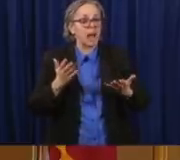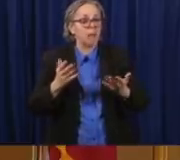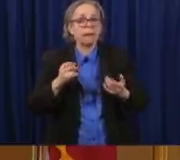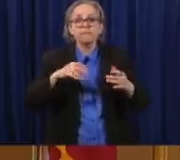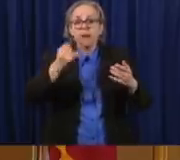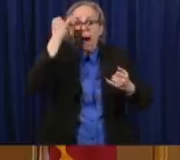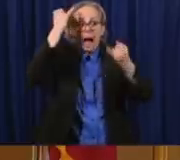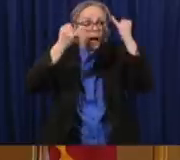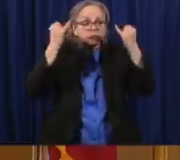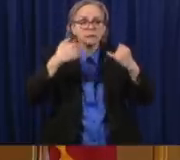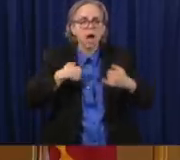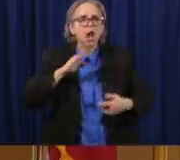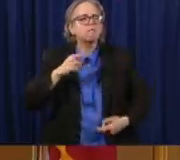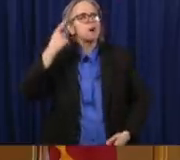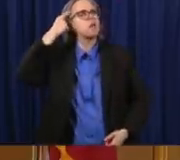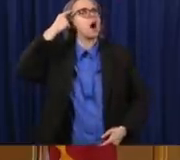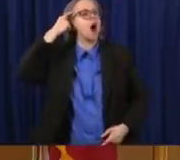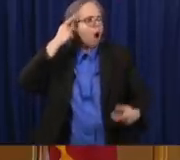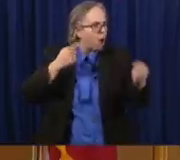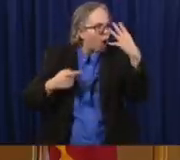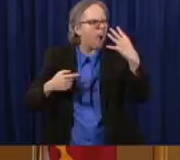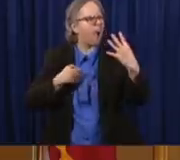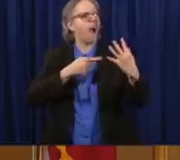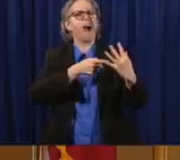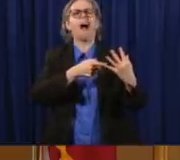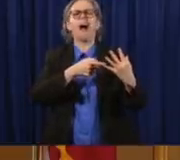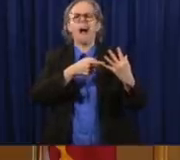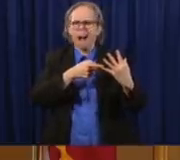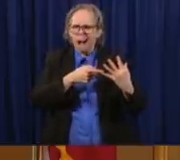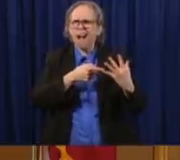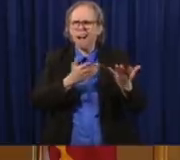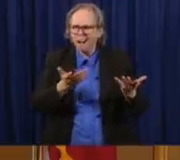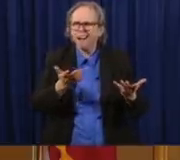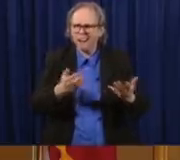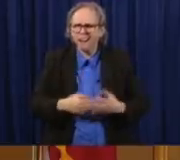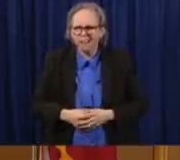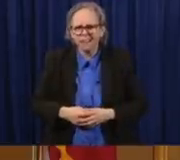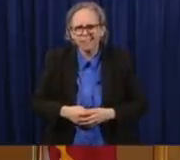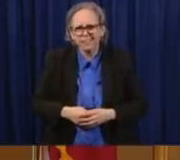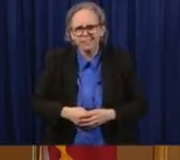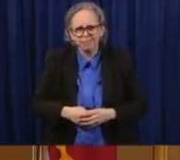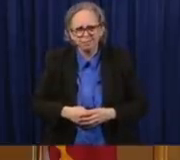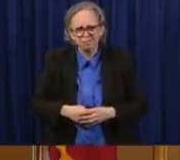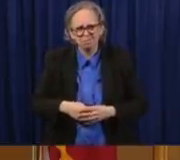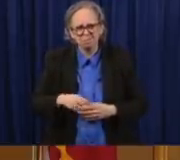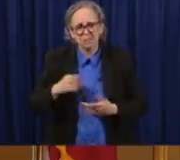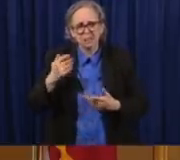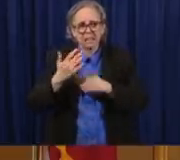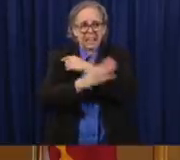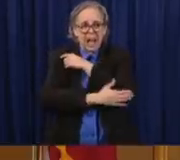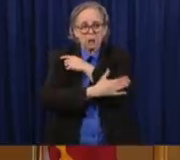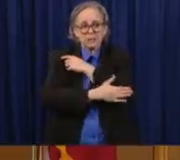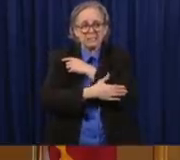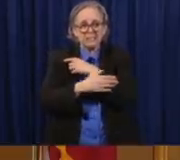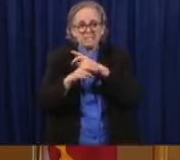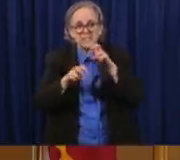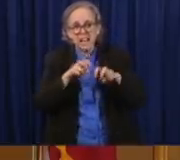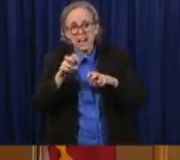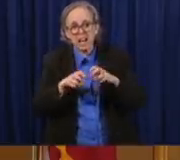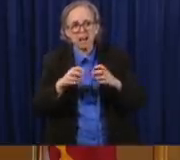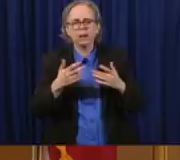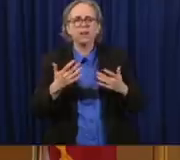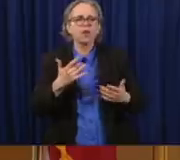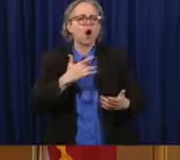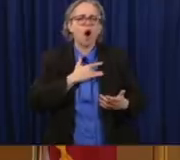about. If you look at your county fairs, what's the heart and soul of the county fair? It's